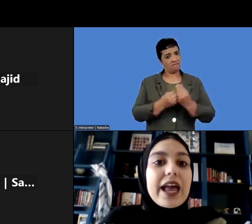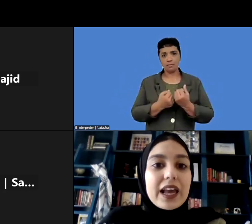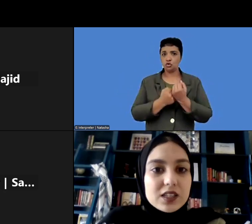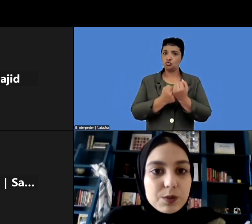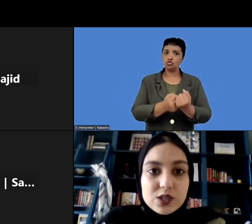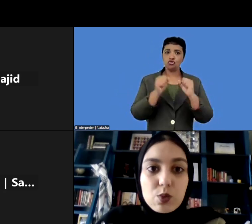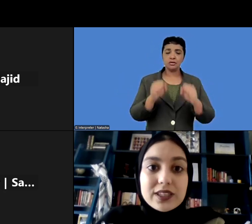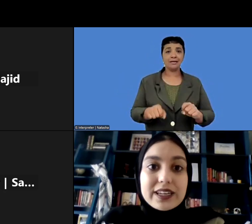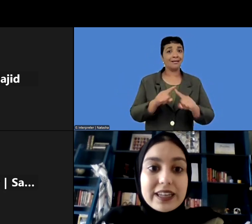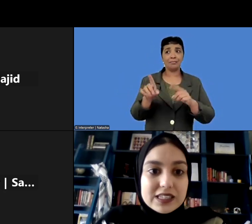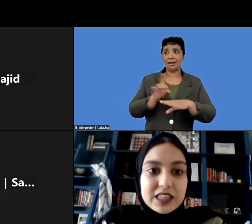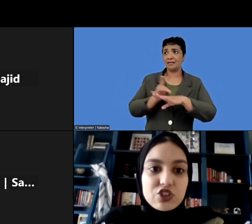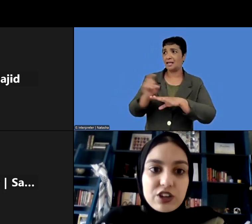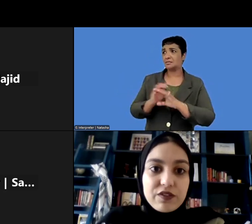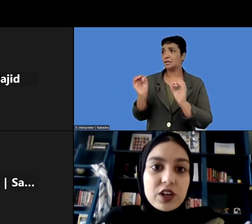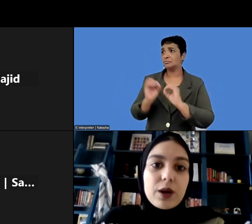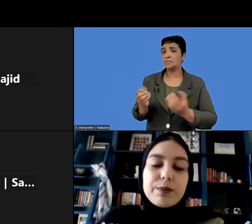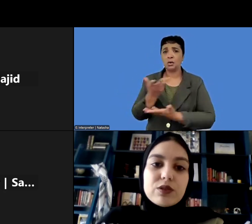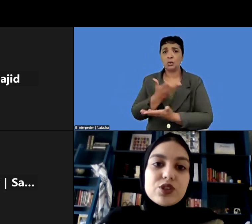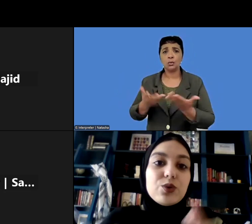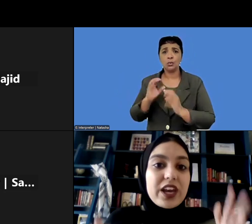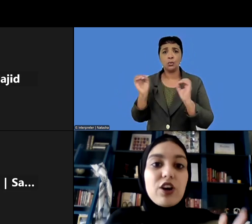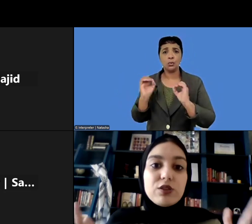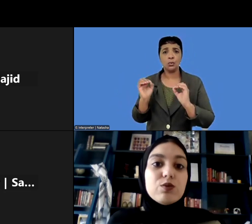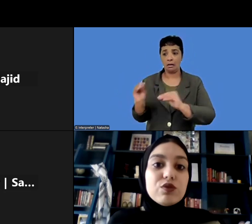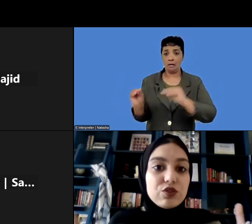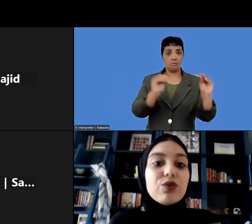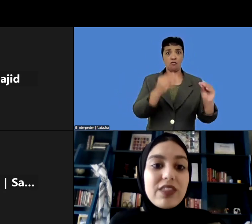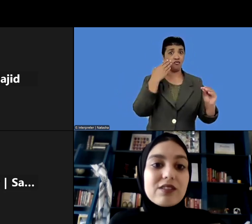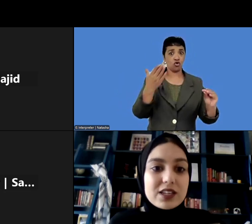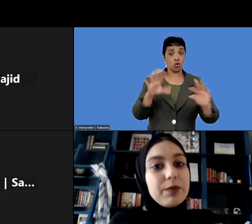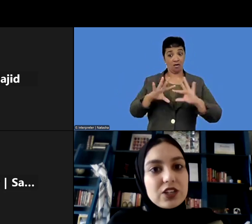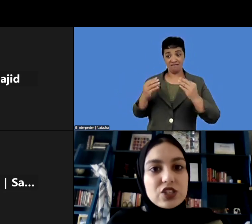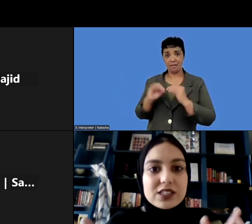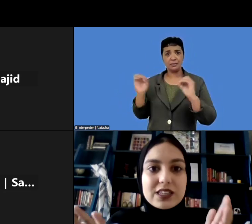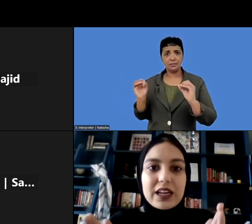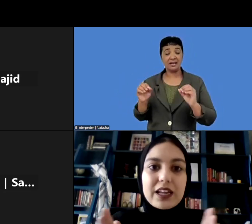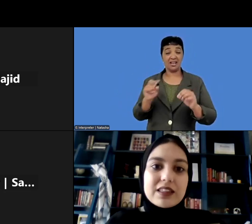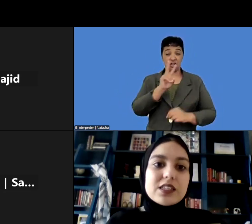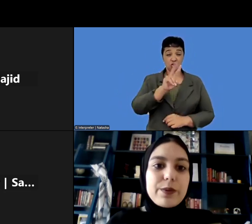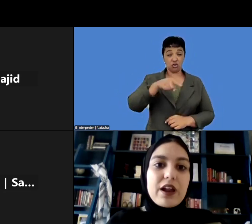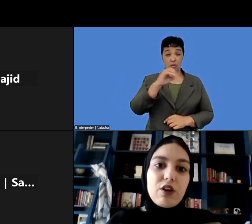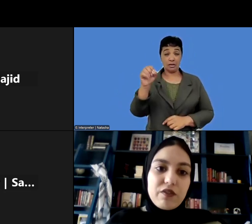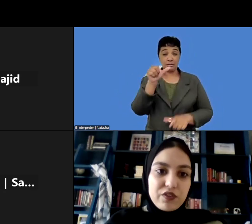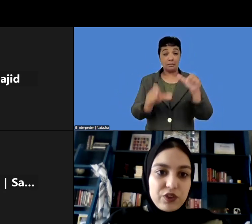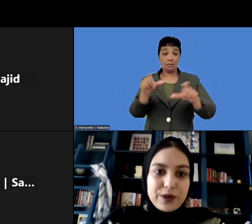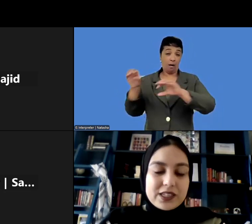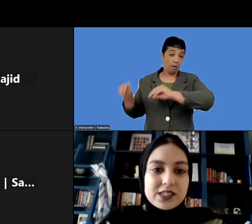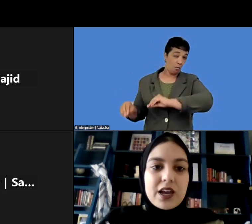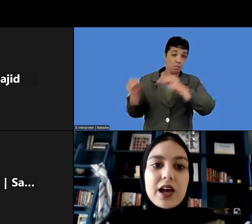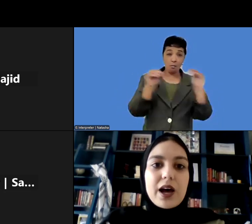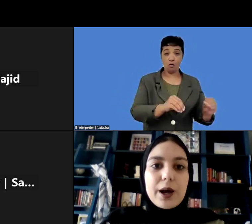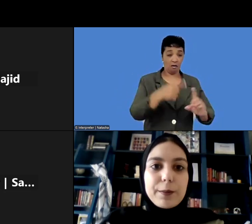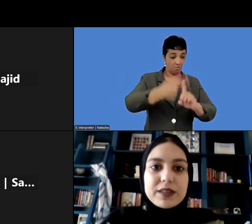consulted. Experts warned against the shift because you cannot move 2,000 patients in the span of a few